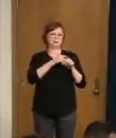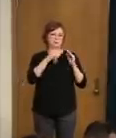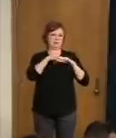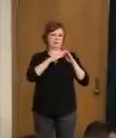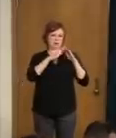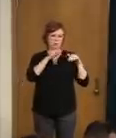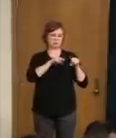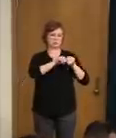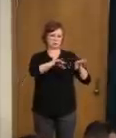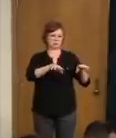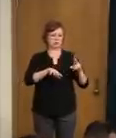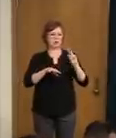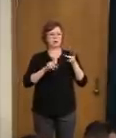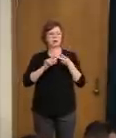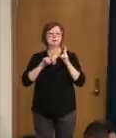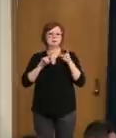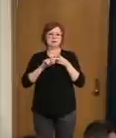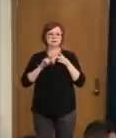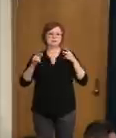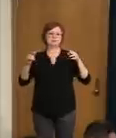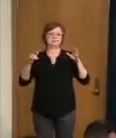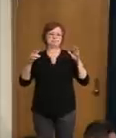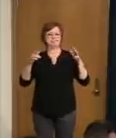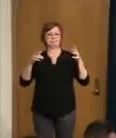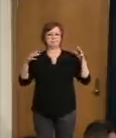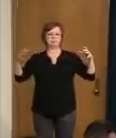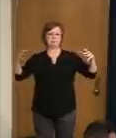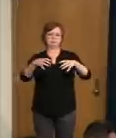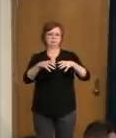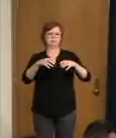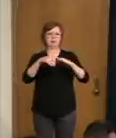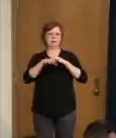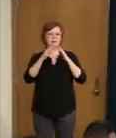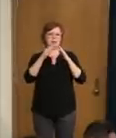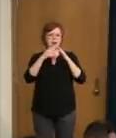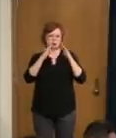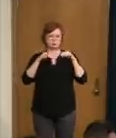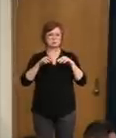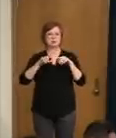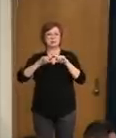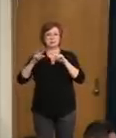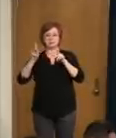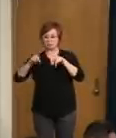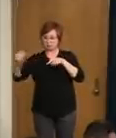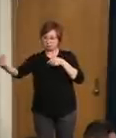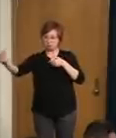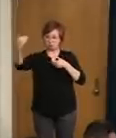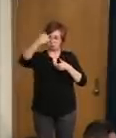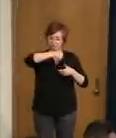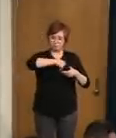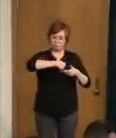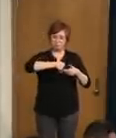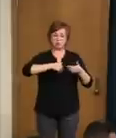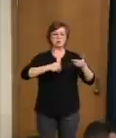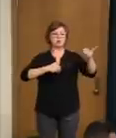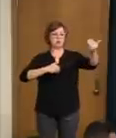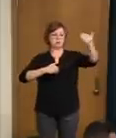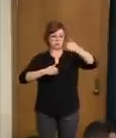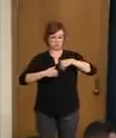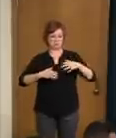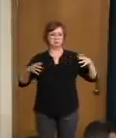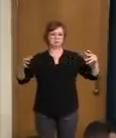transmission is gatherings in the house with people outside your household. And again, because we can be asymptomatic over the holidays, we